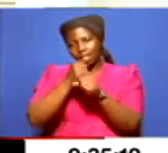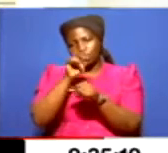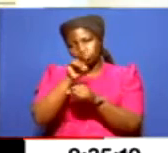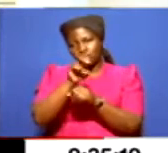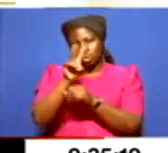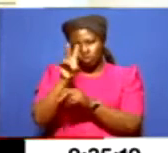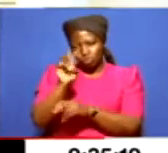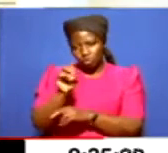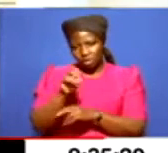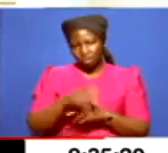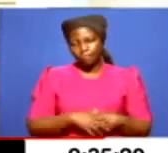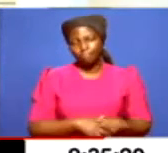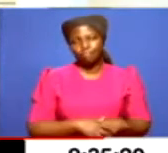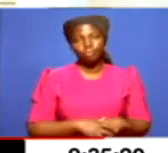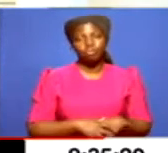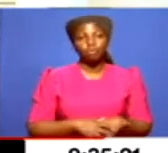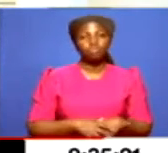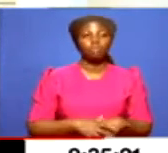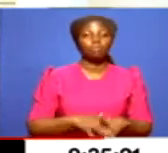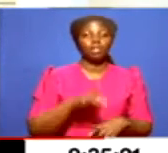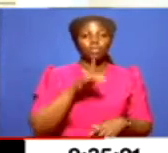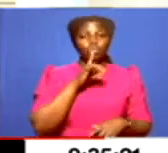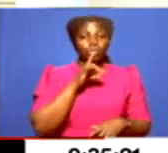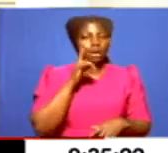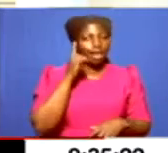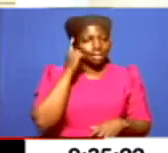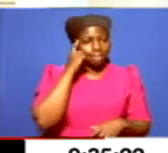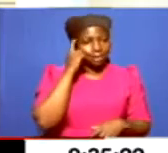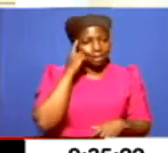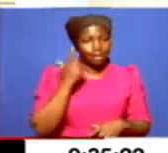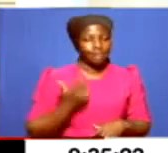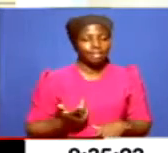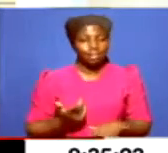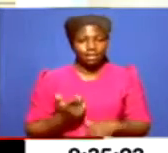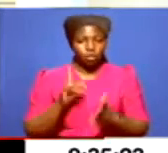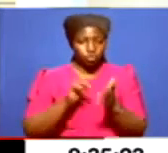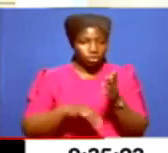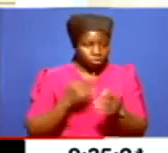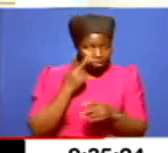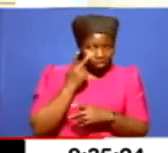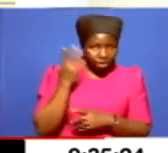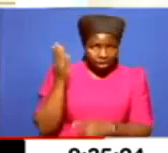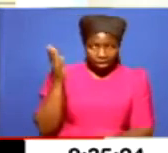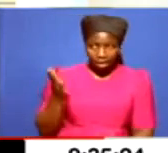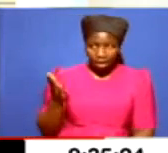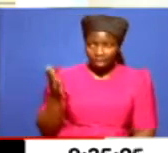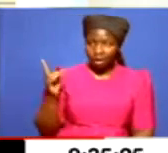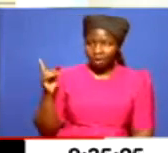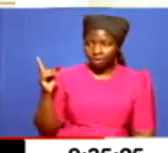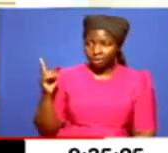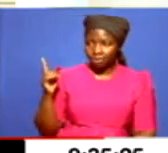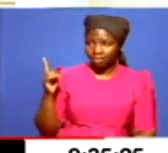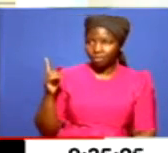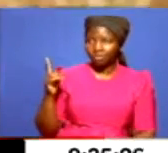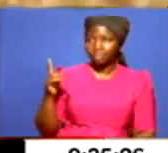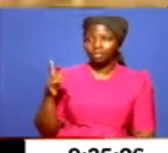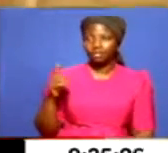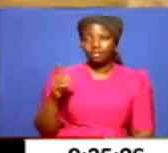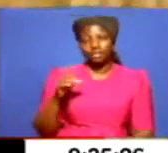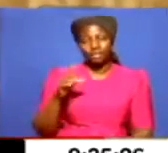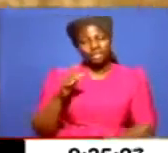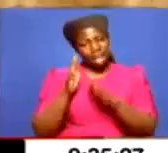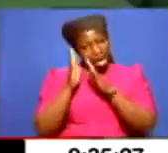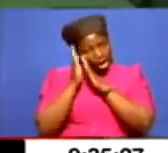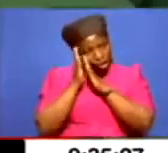in this, I think the exception which you see there is accommodation and restaurant.